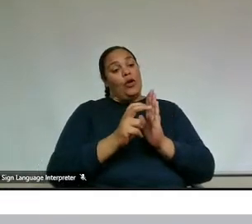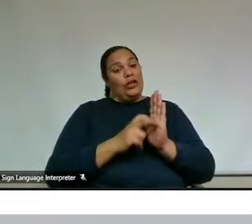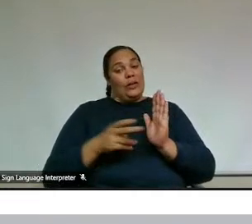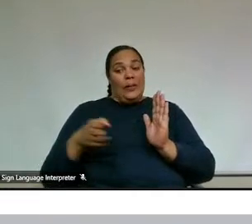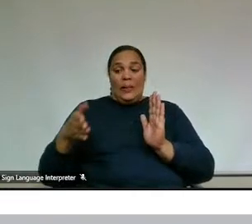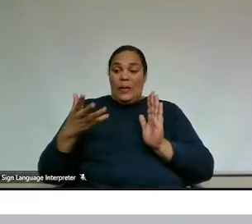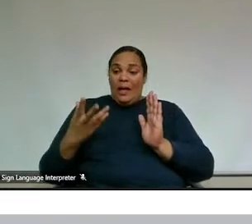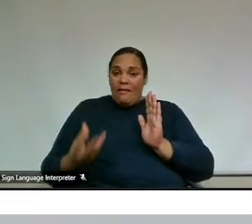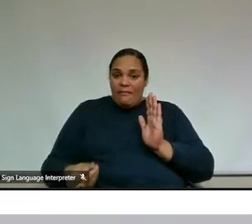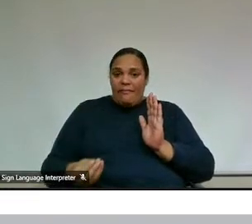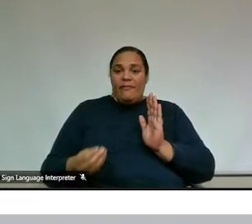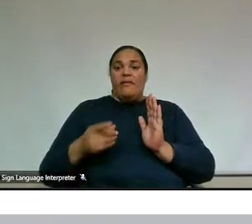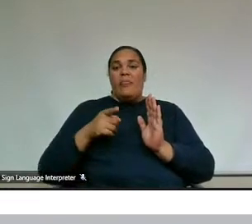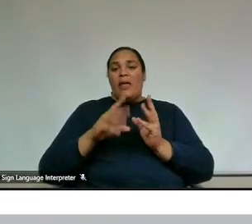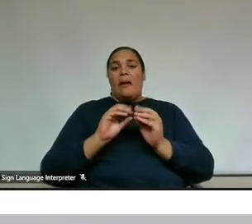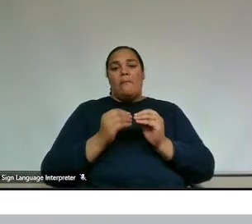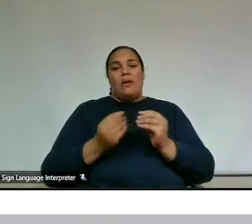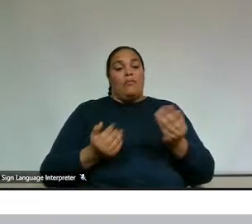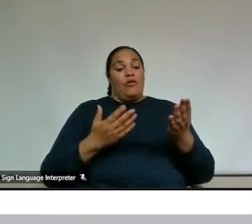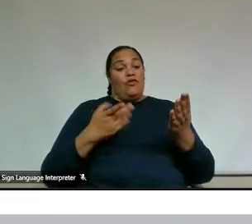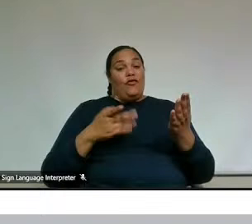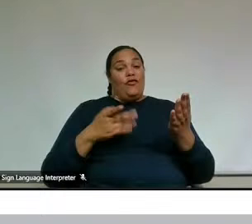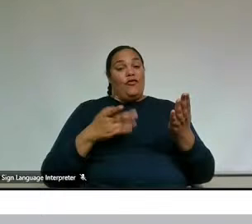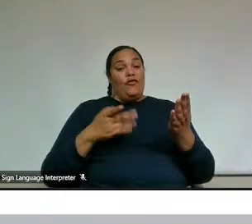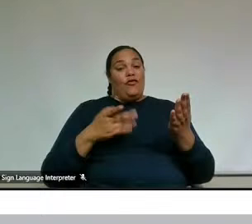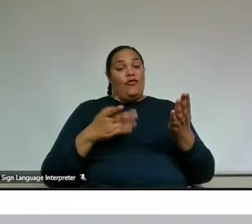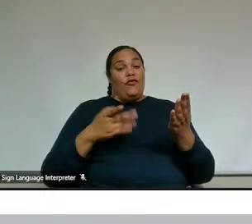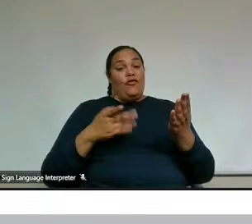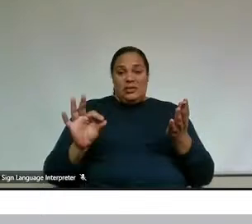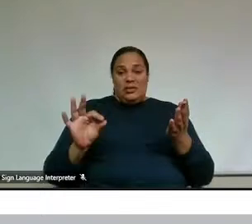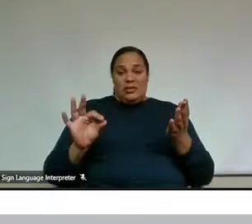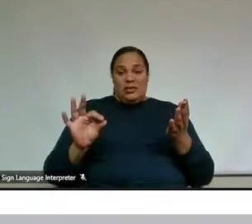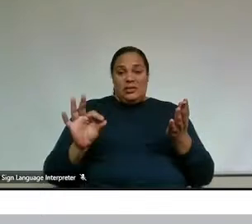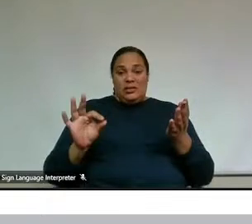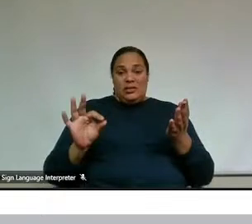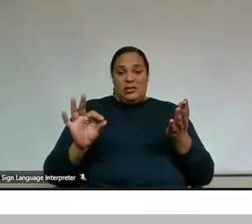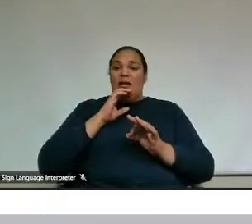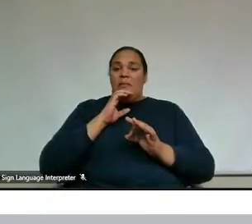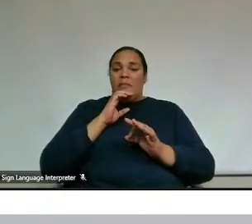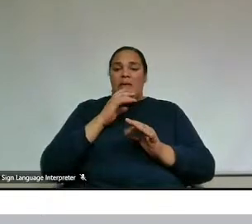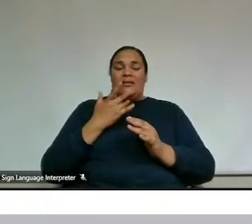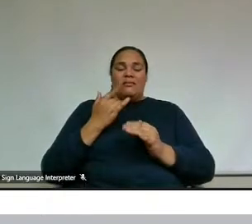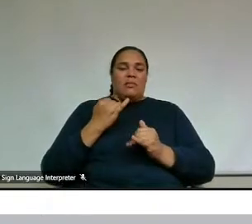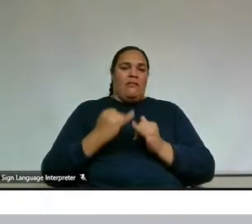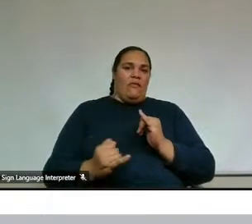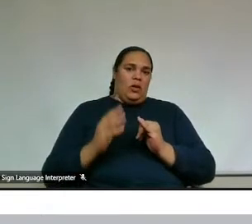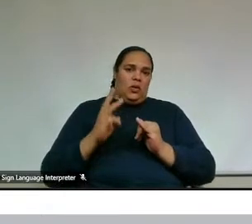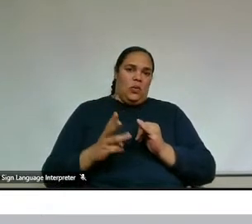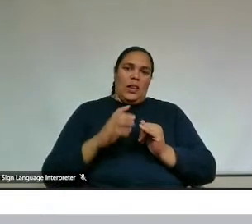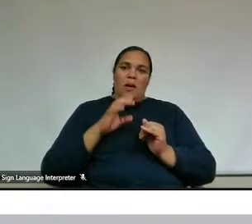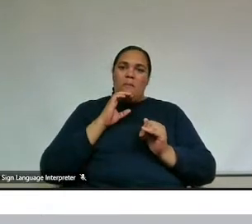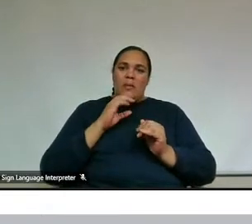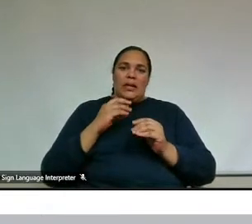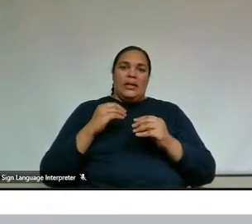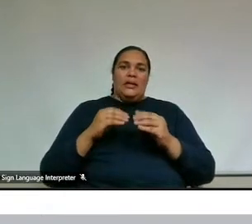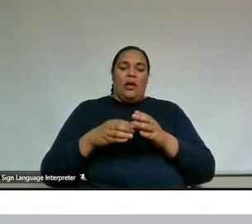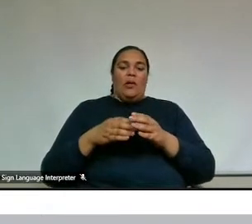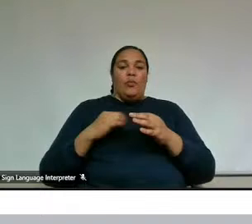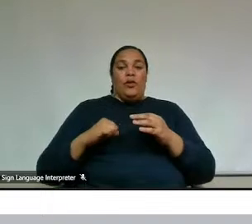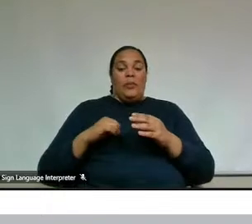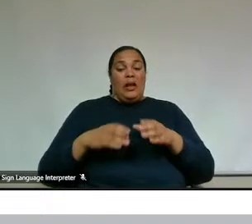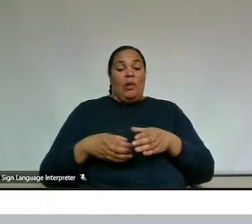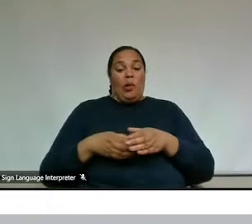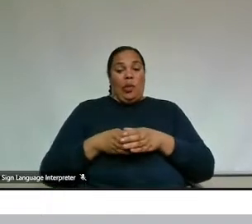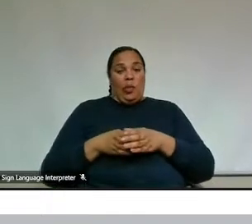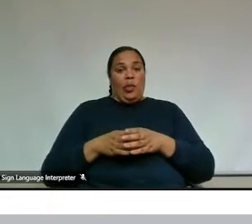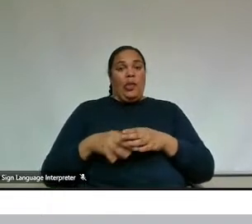that makes provision for that, it becomes by default that smaller municipalities